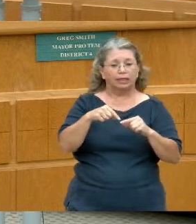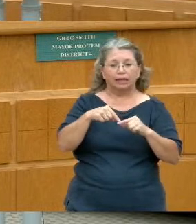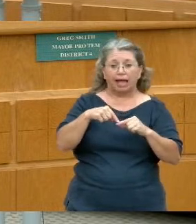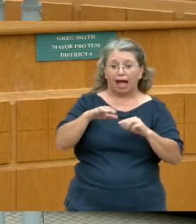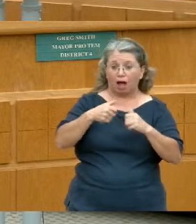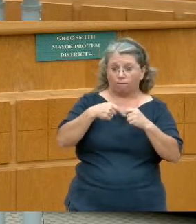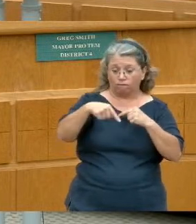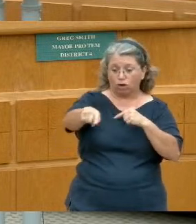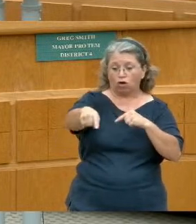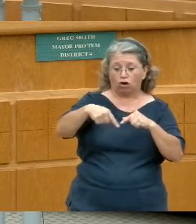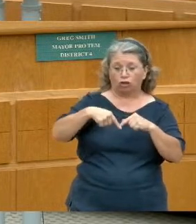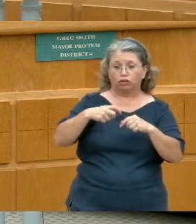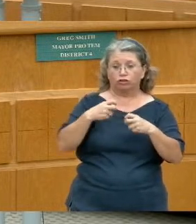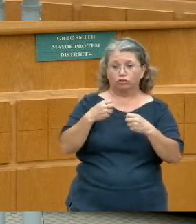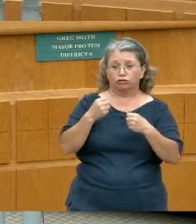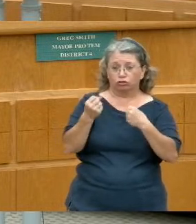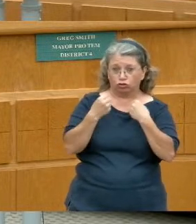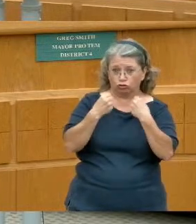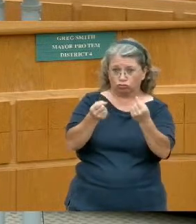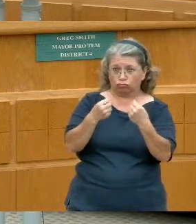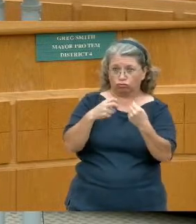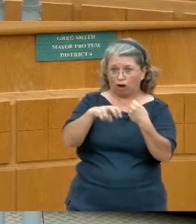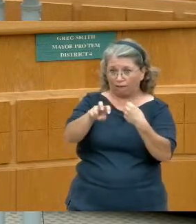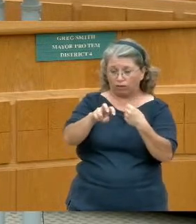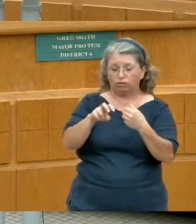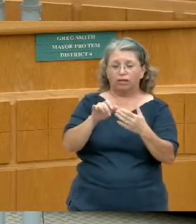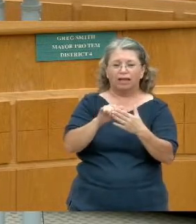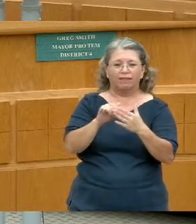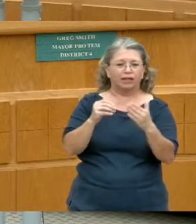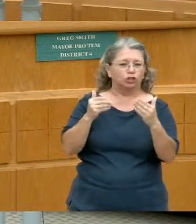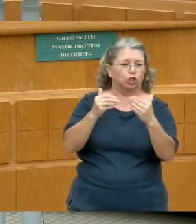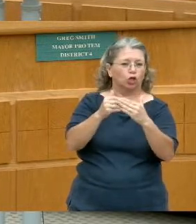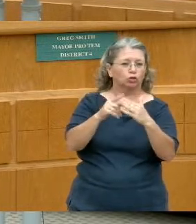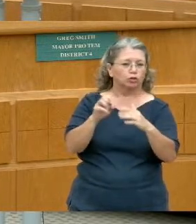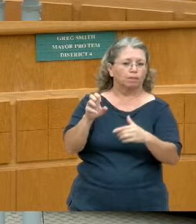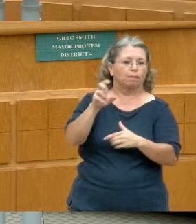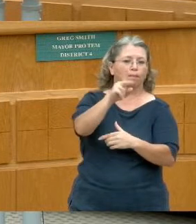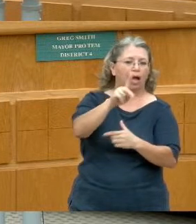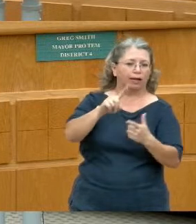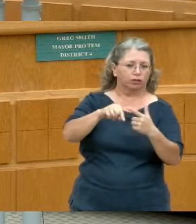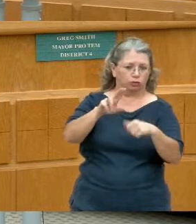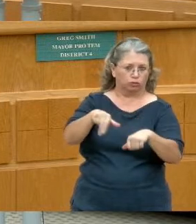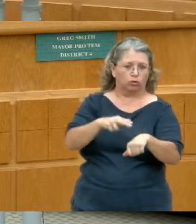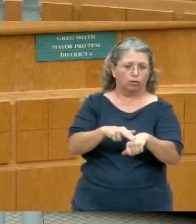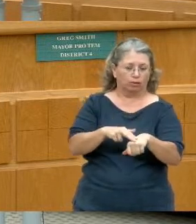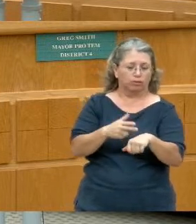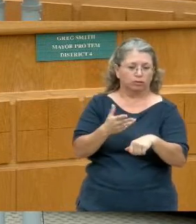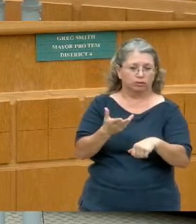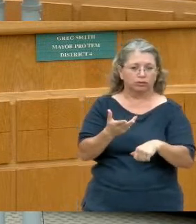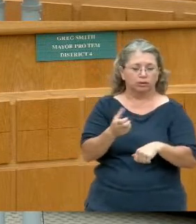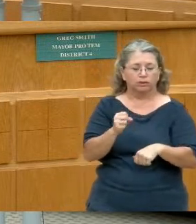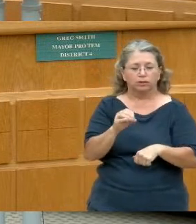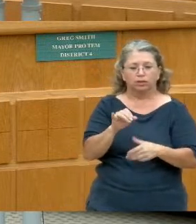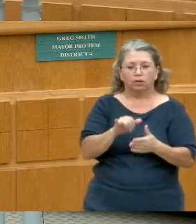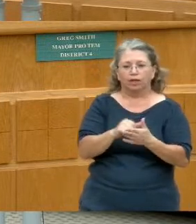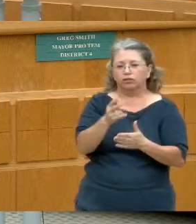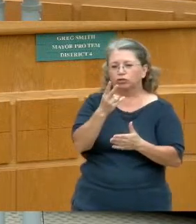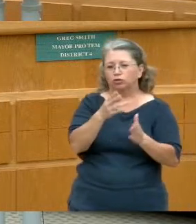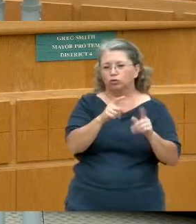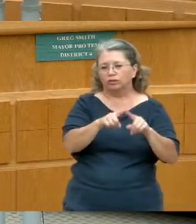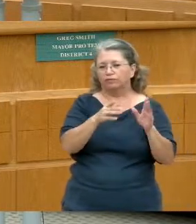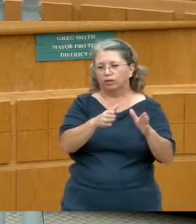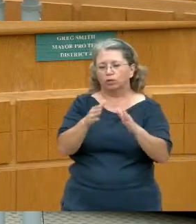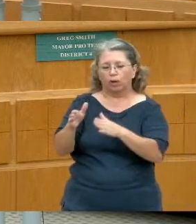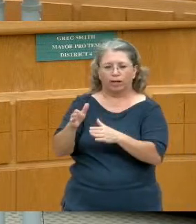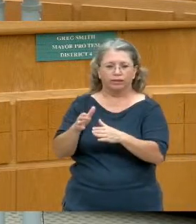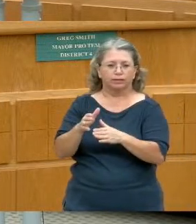to the normal range versus where we were. So these are two different ways to look at how the stay-at-home is operating. And it seems